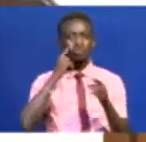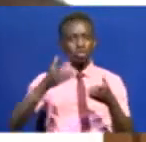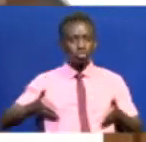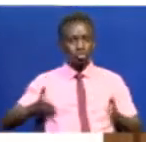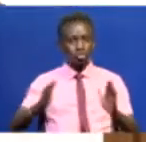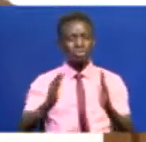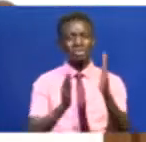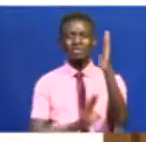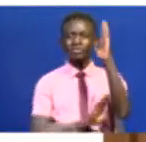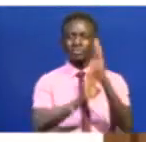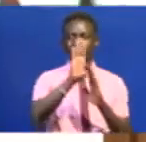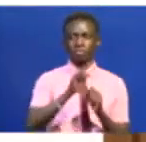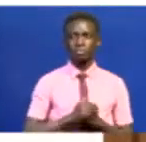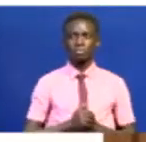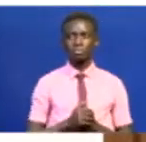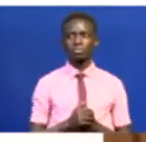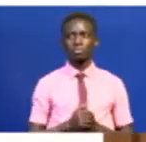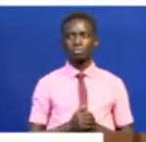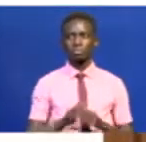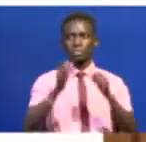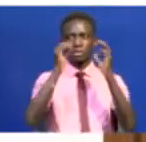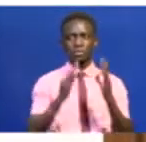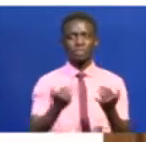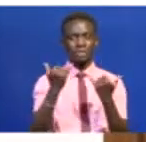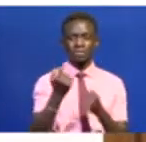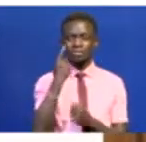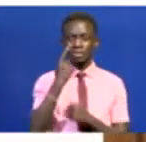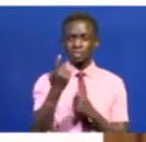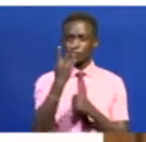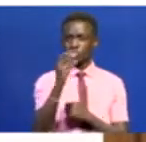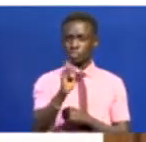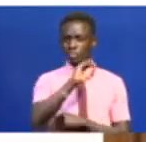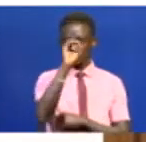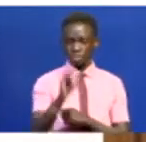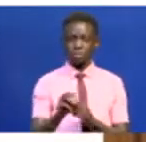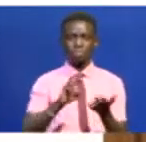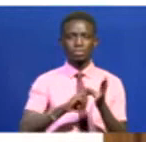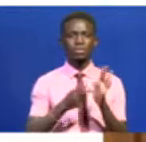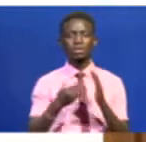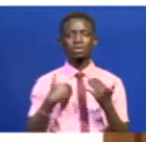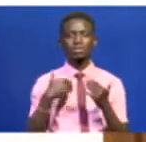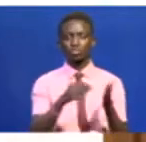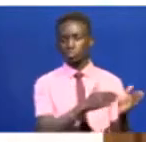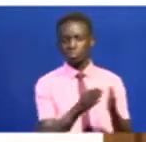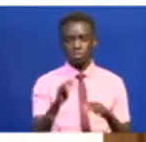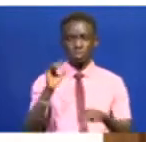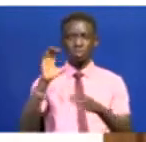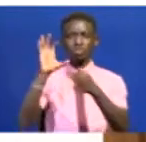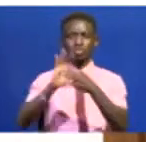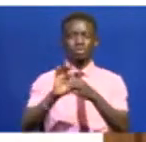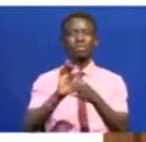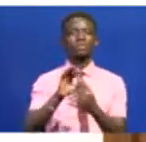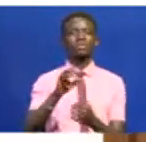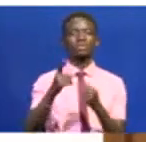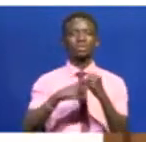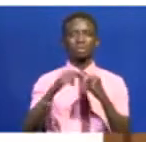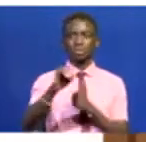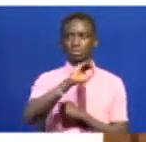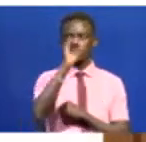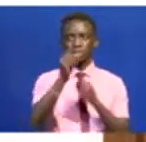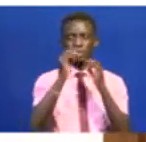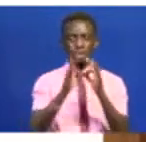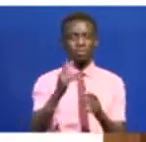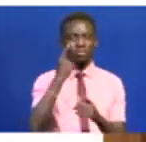our access rate is 40%, it means there is an opportunity to connect 60%. If transformers are vandalized, so that the